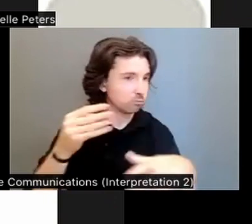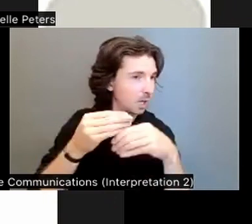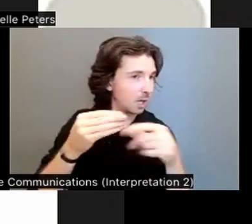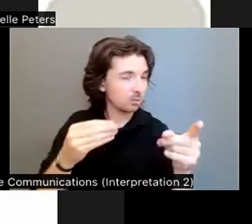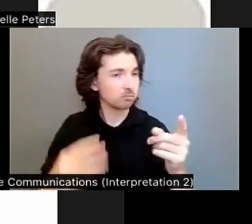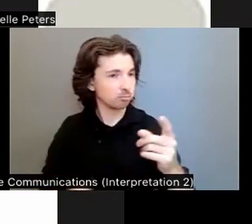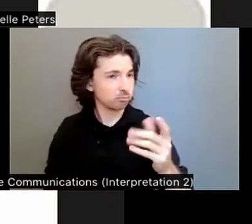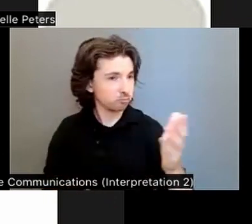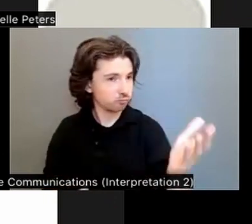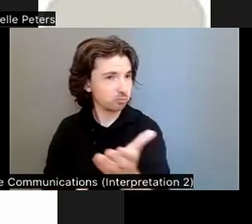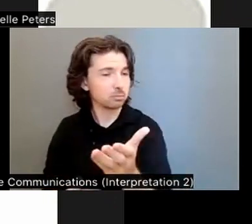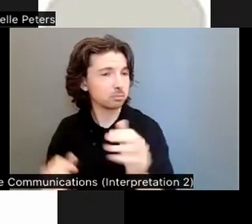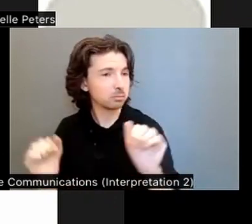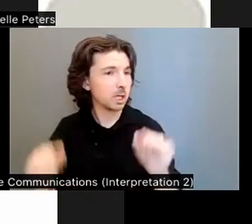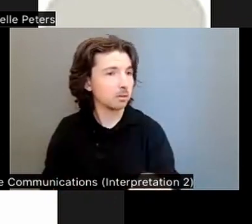time.